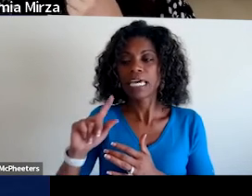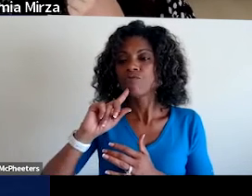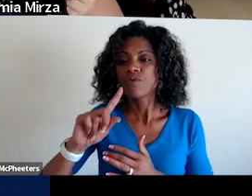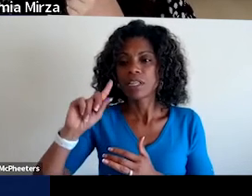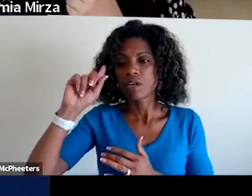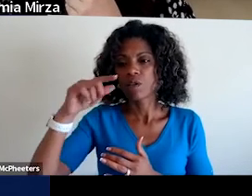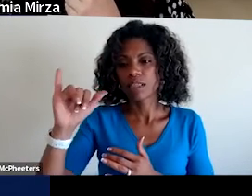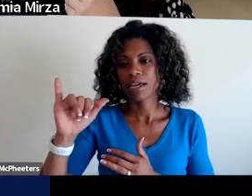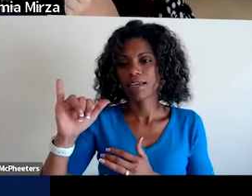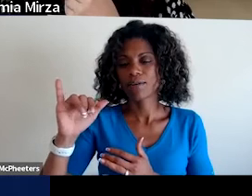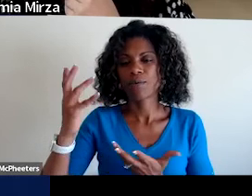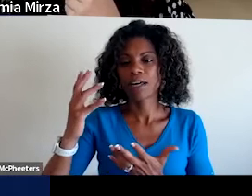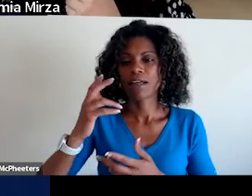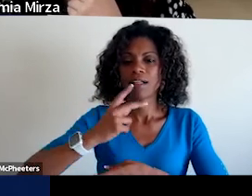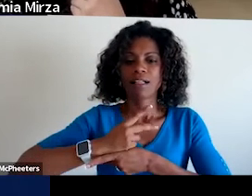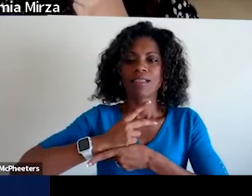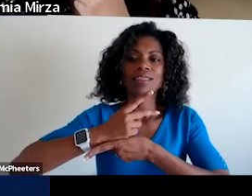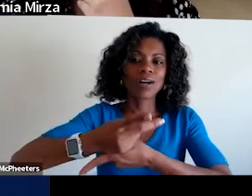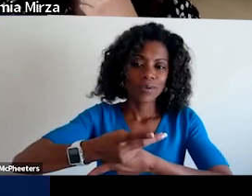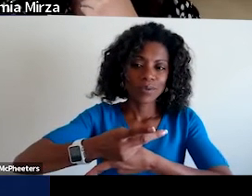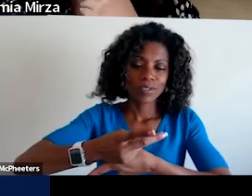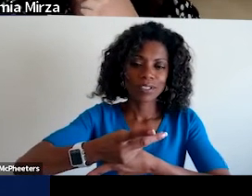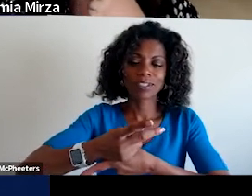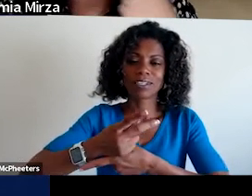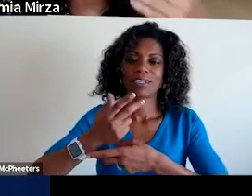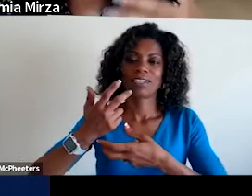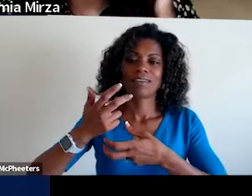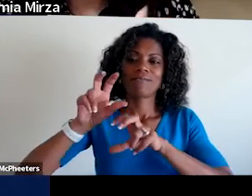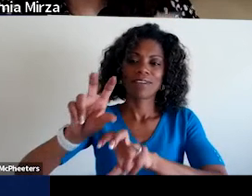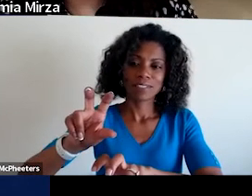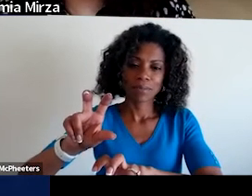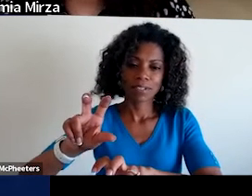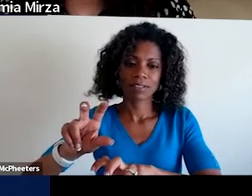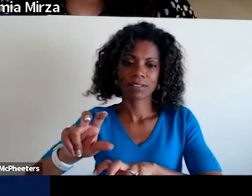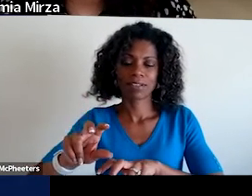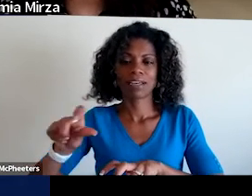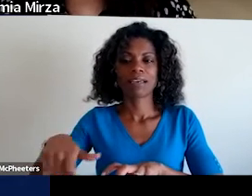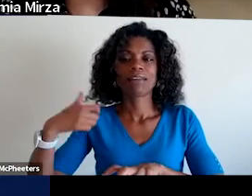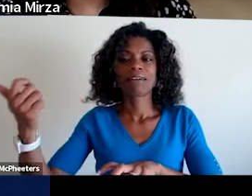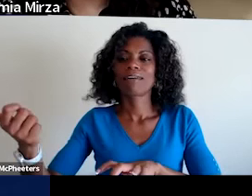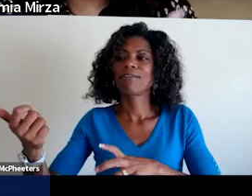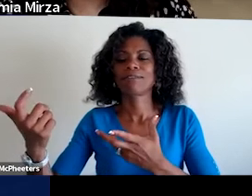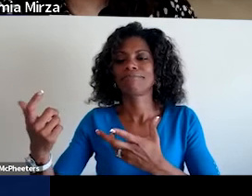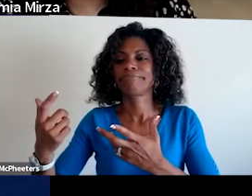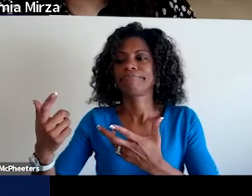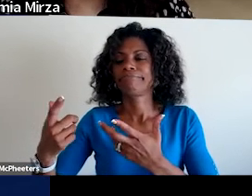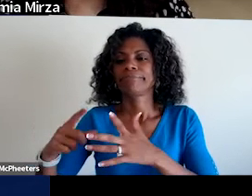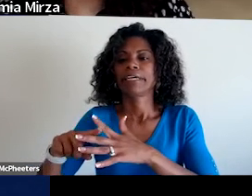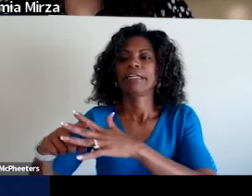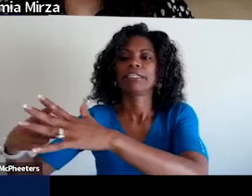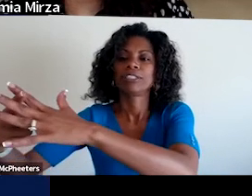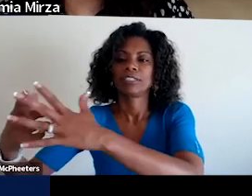and investments and other initiatives, which means banks that committed this and